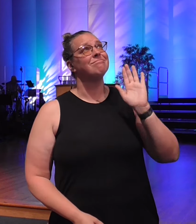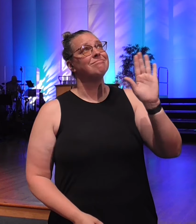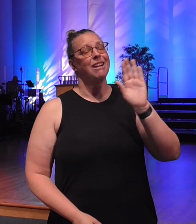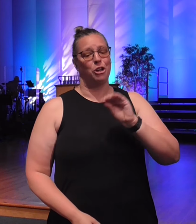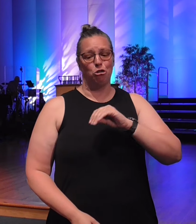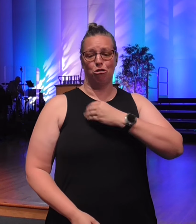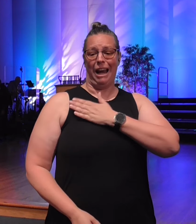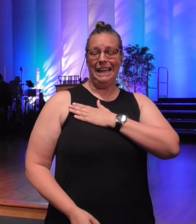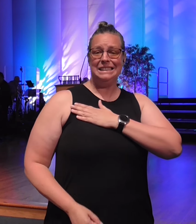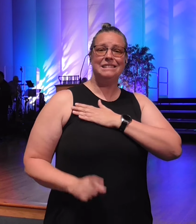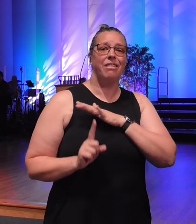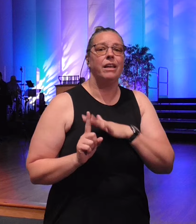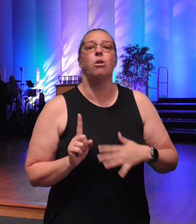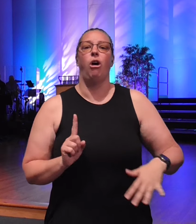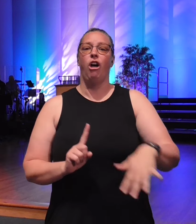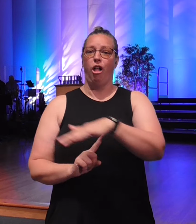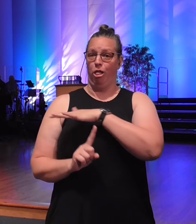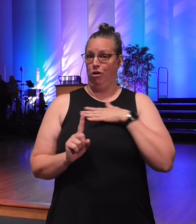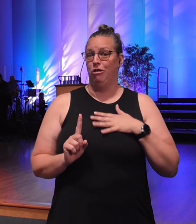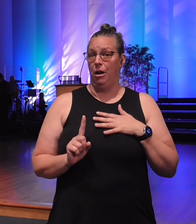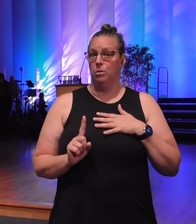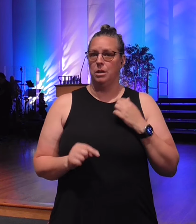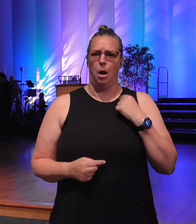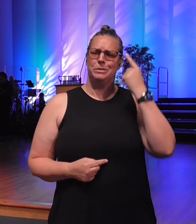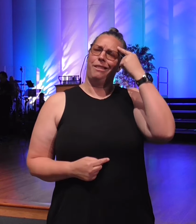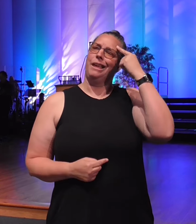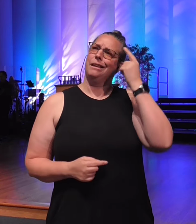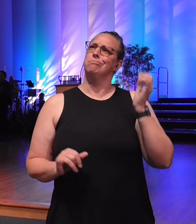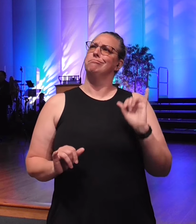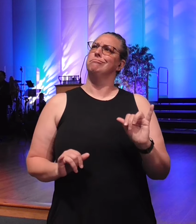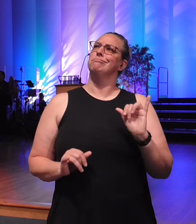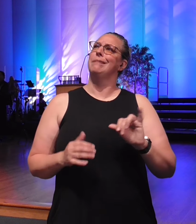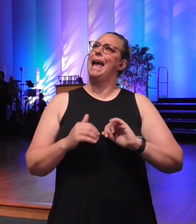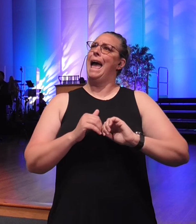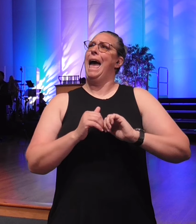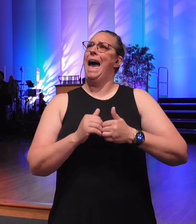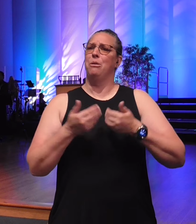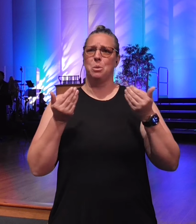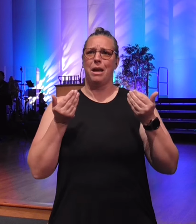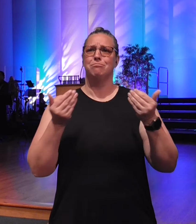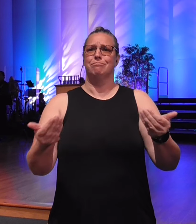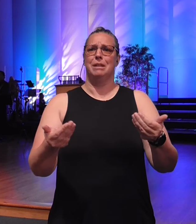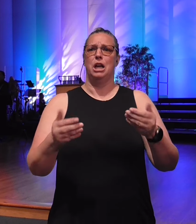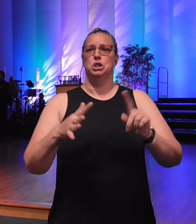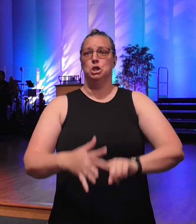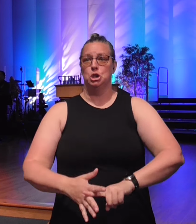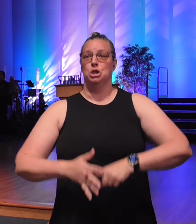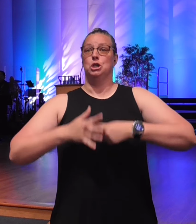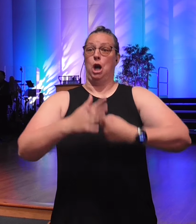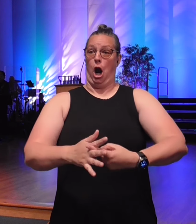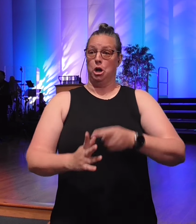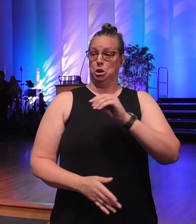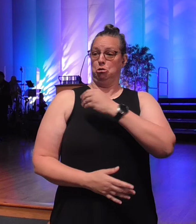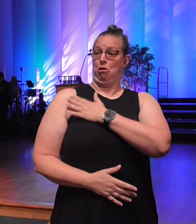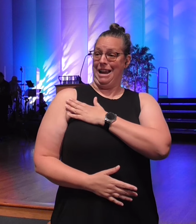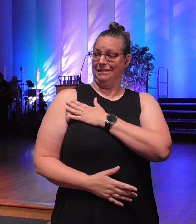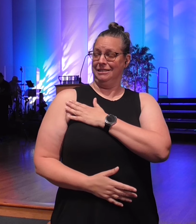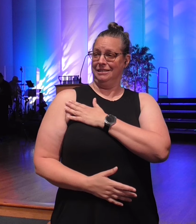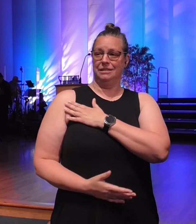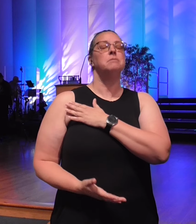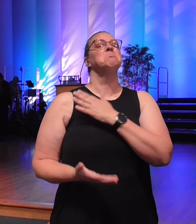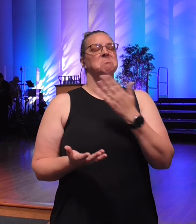all around us. And when I was thinking about how do we get into this essence of grace, I thought, what better